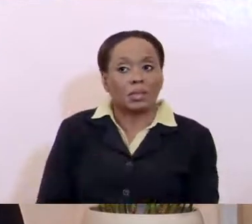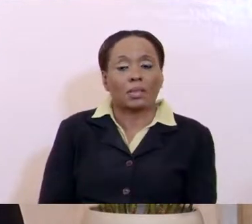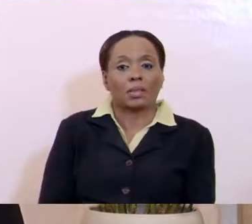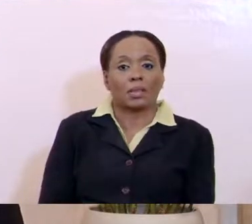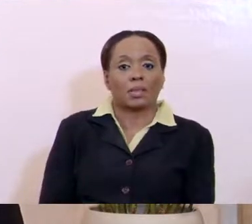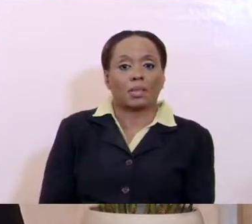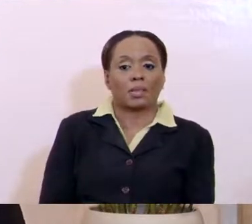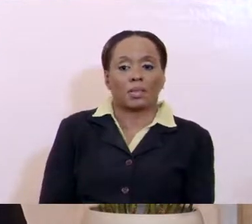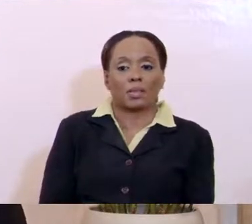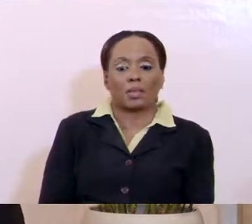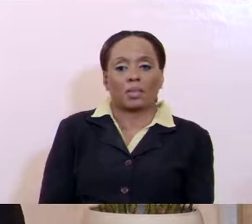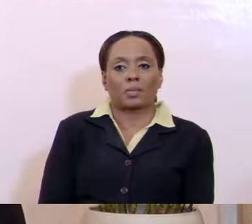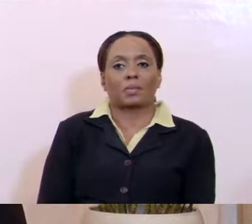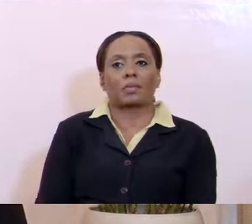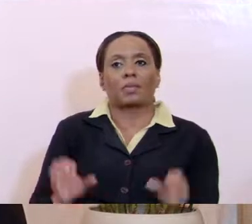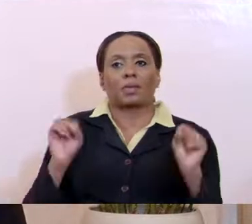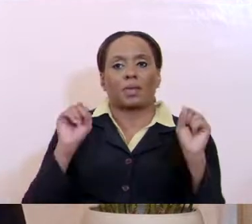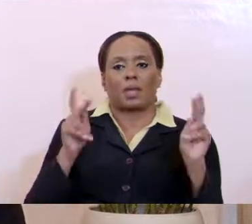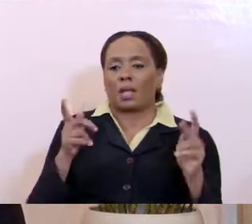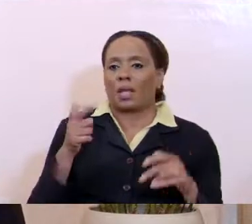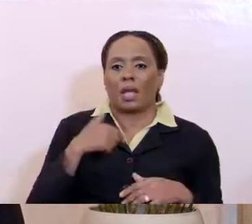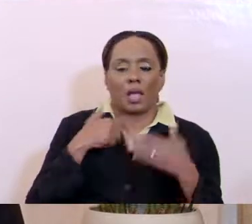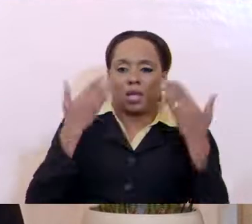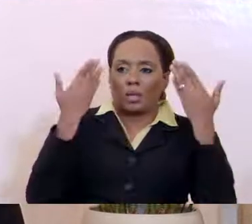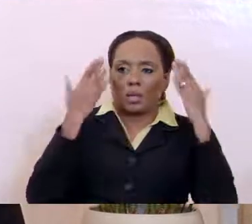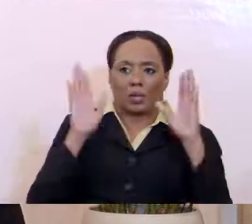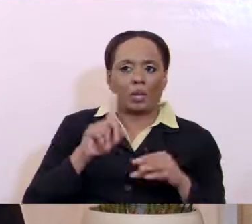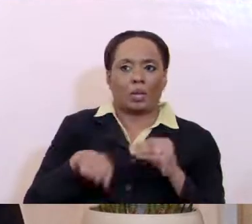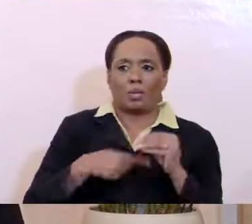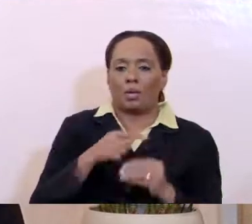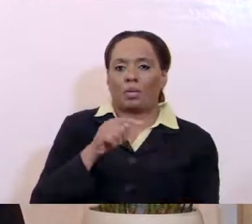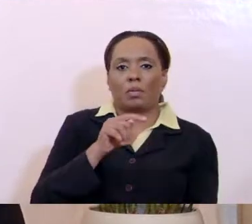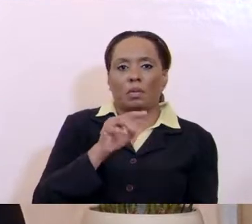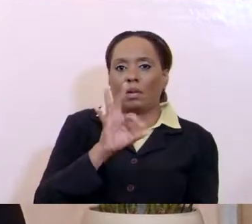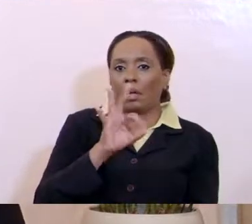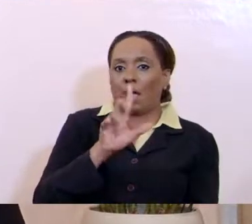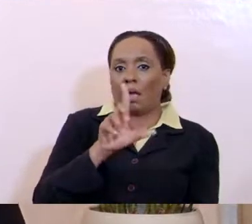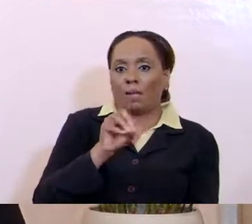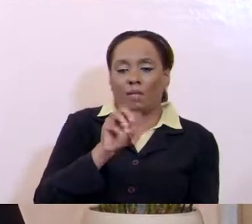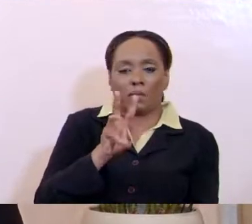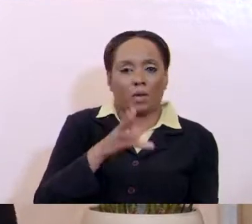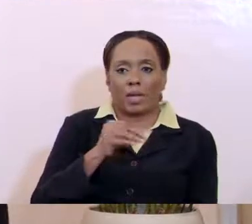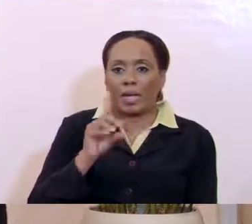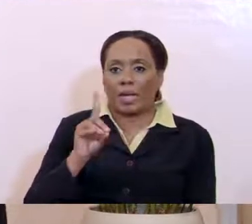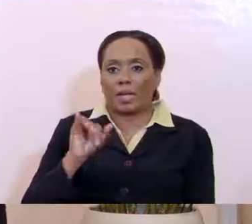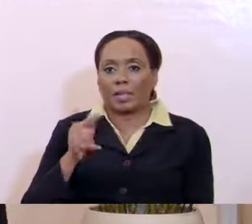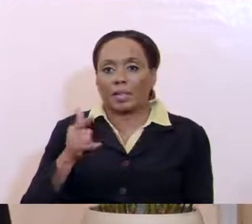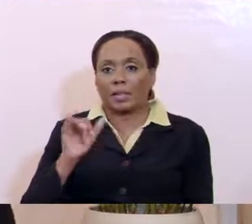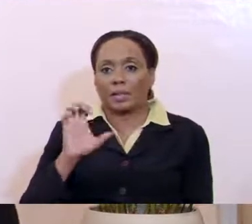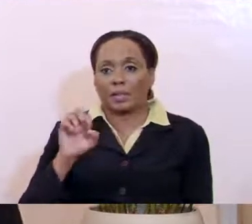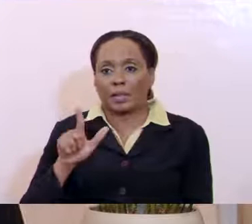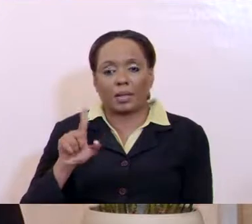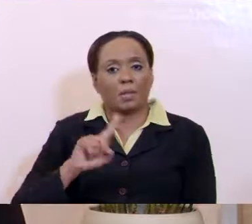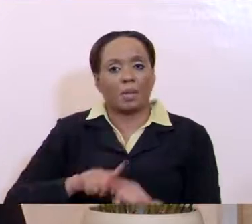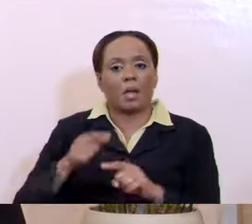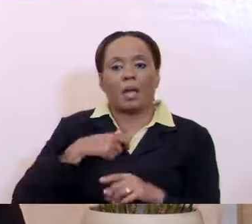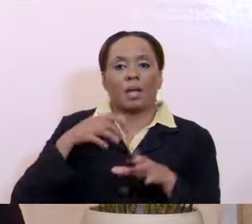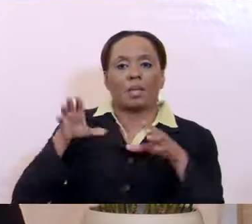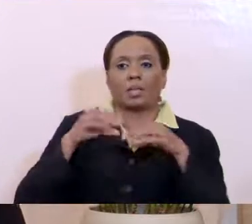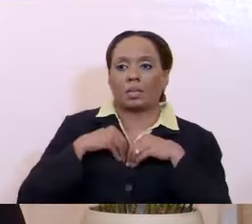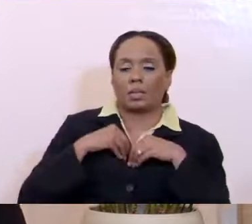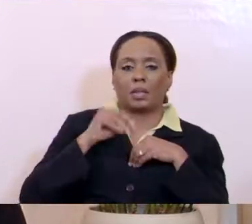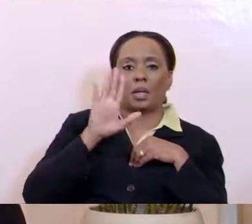Let me say that I'm not aware of what you speak, but I accept what you say as being your